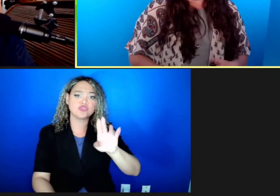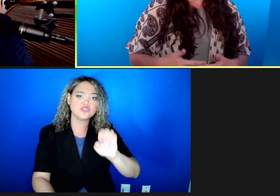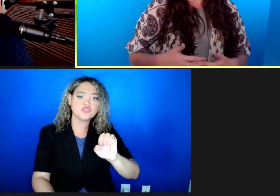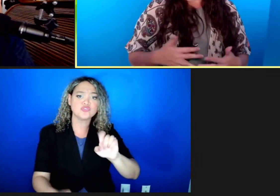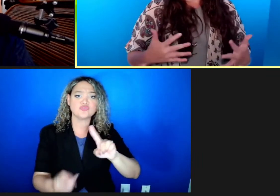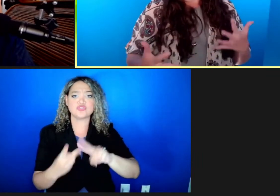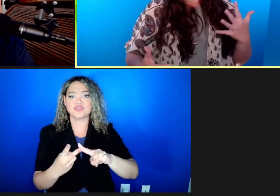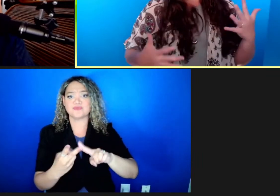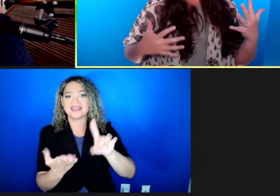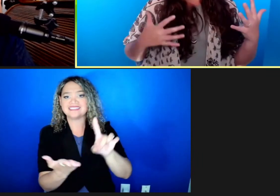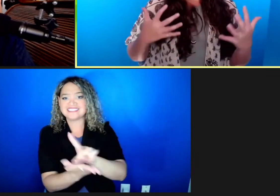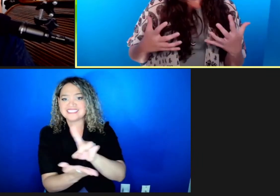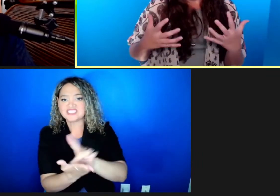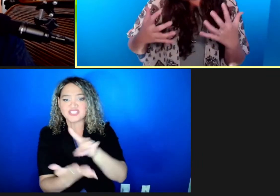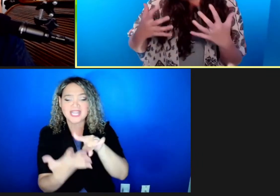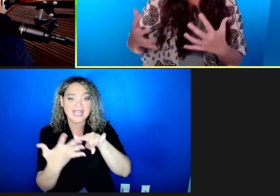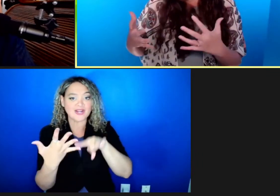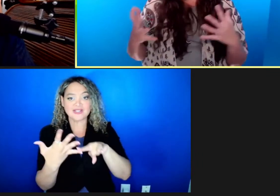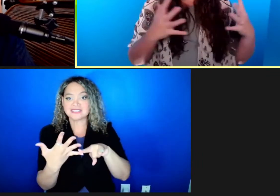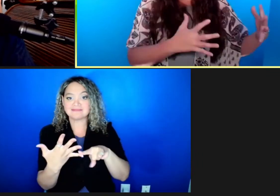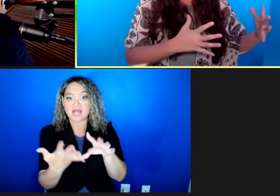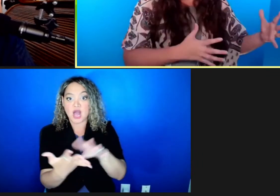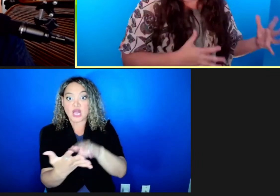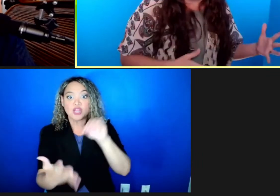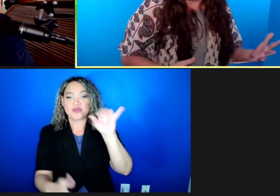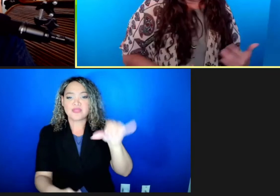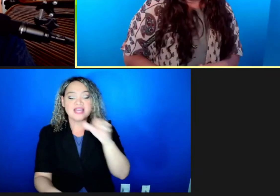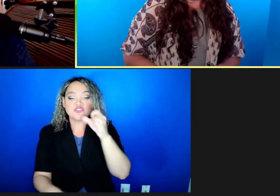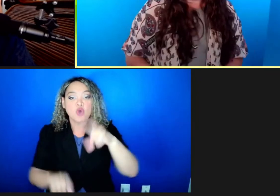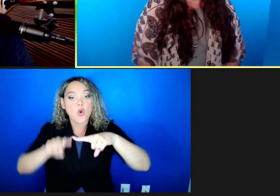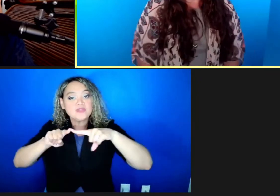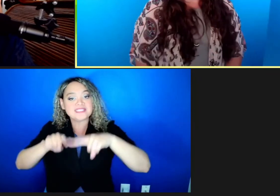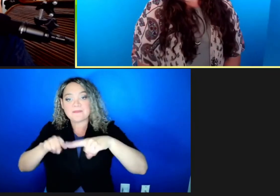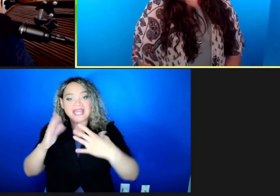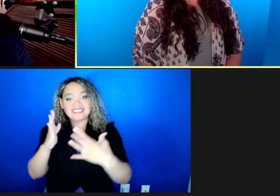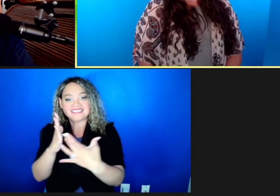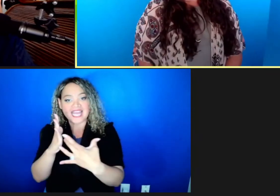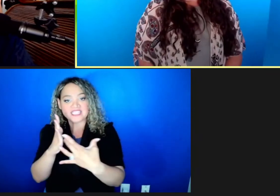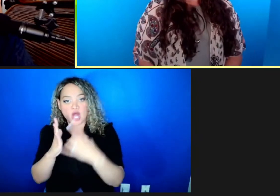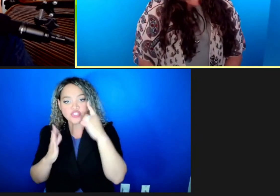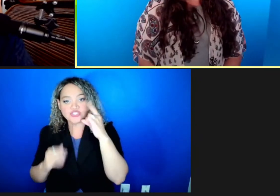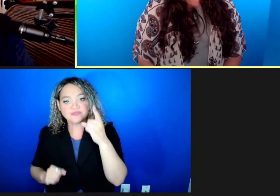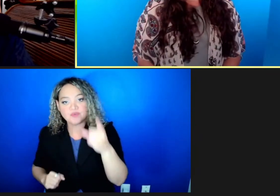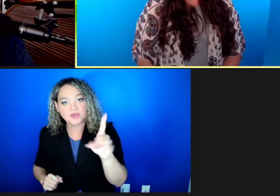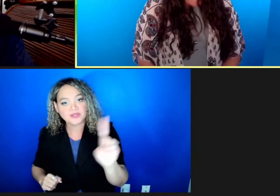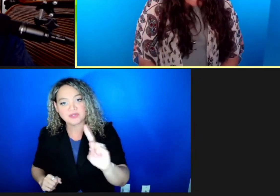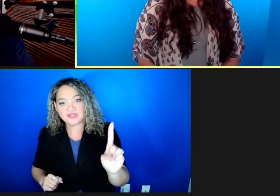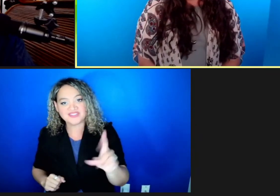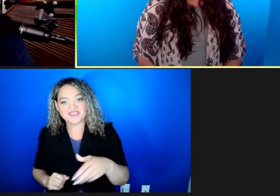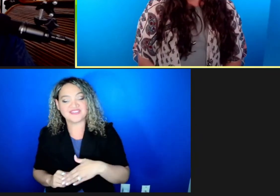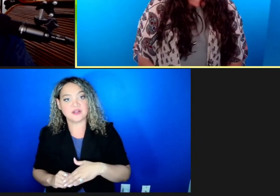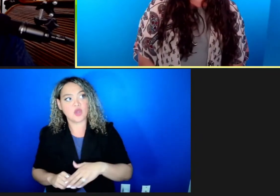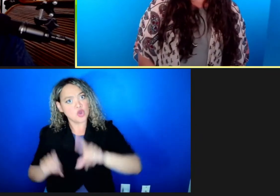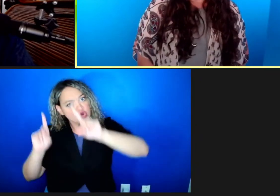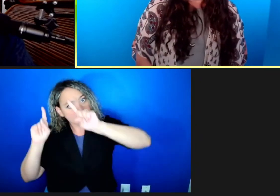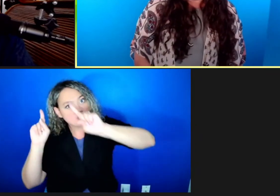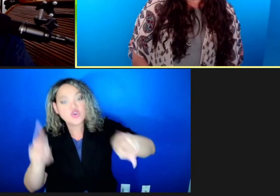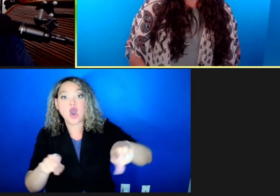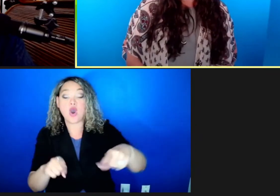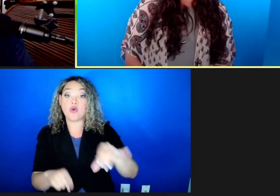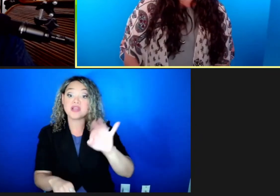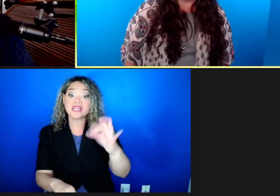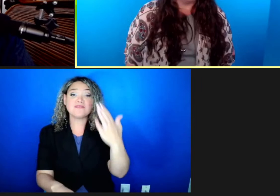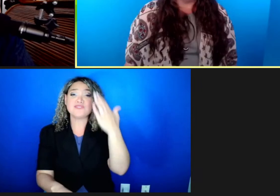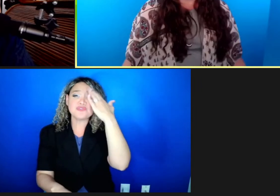up dictionaries, just learn that. Don't depend on technology to do that for you. Get out there. And even if you